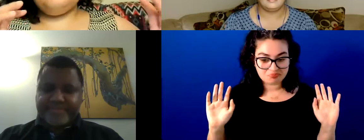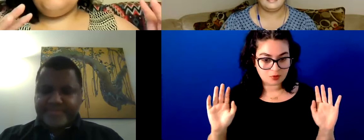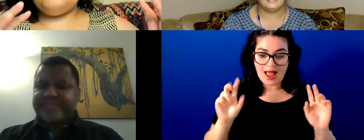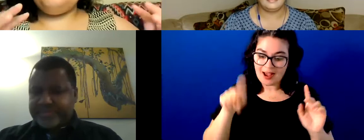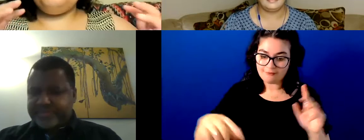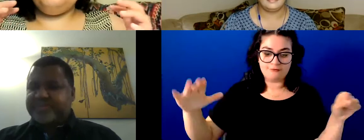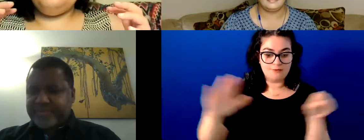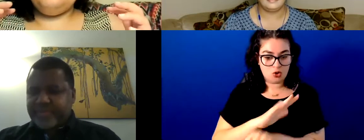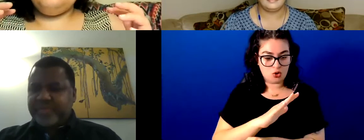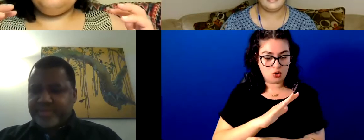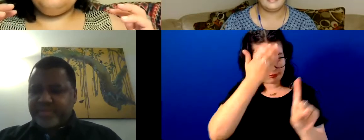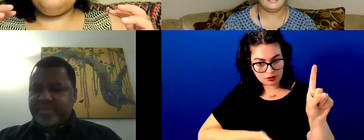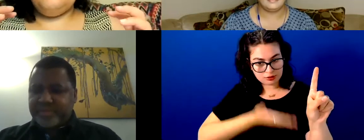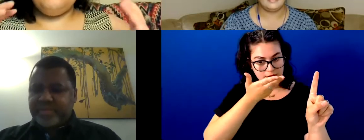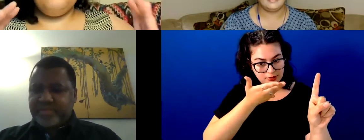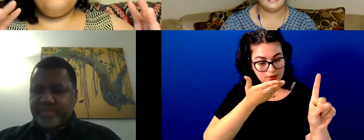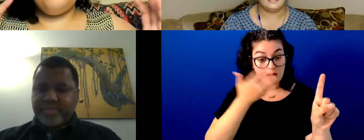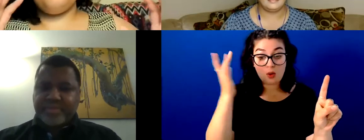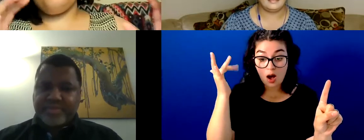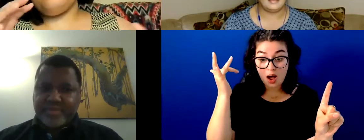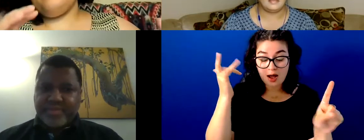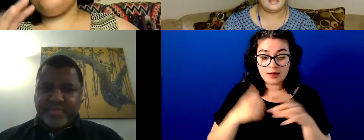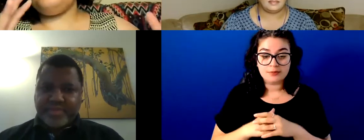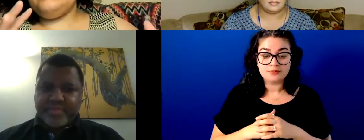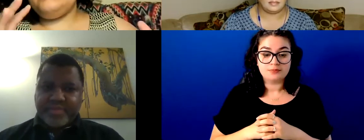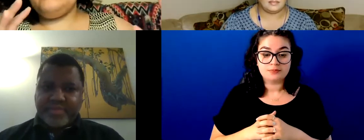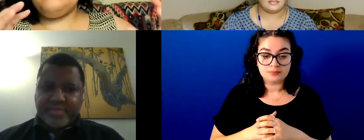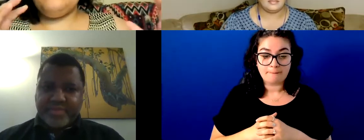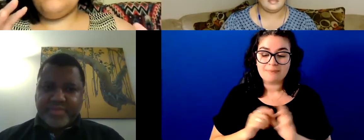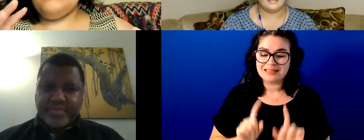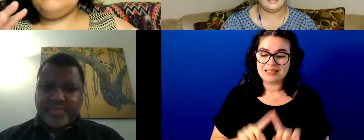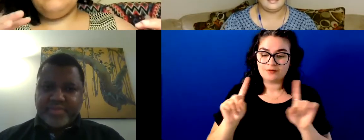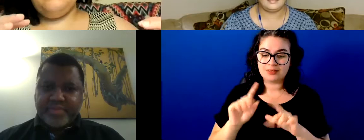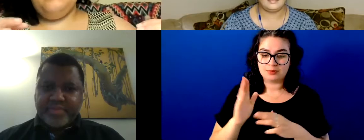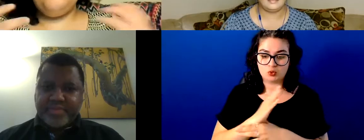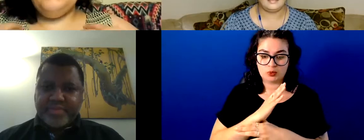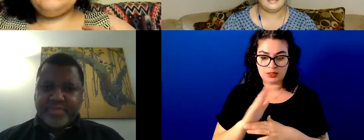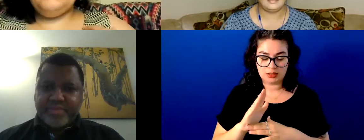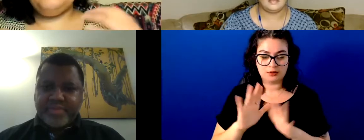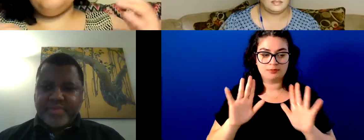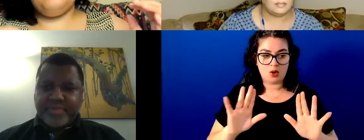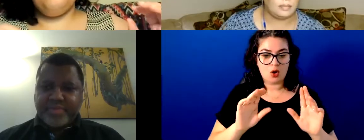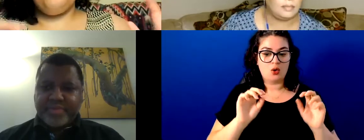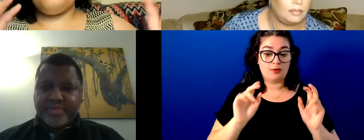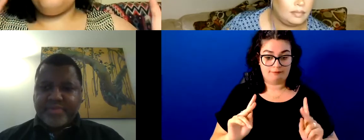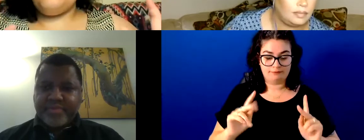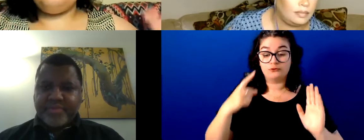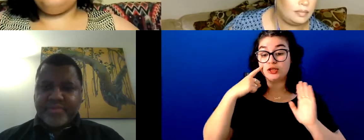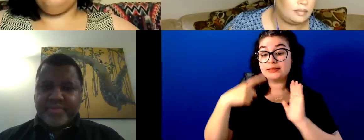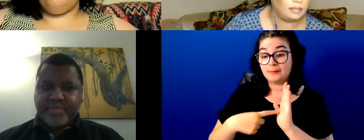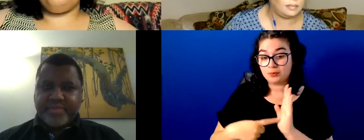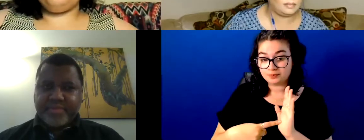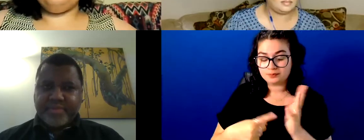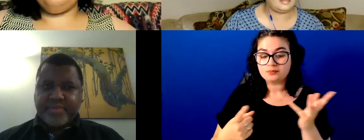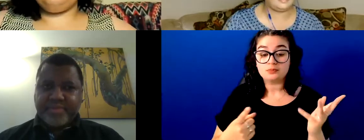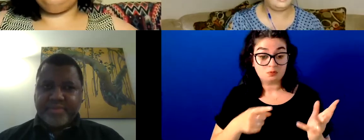there's a difference between going, okay, we're gonna work on how you see the world. And with me example, they're like, we're gonna work on taking